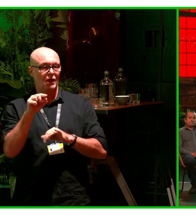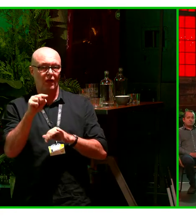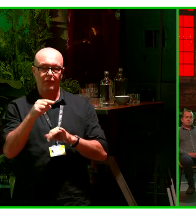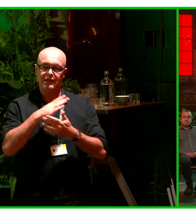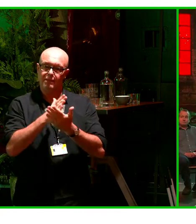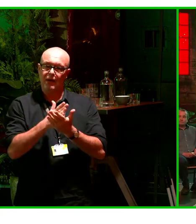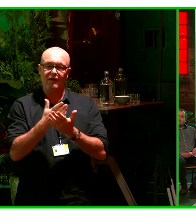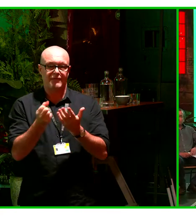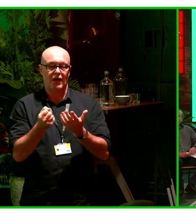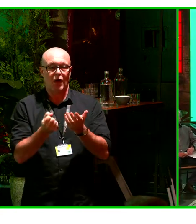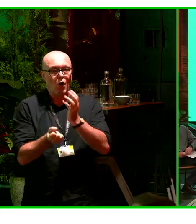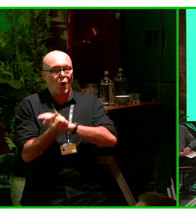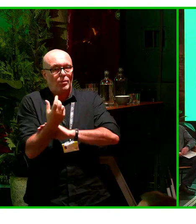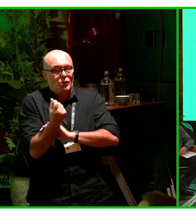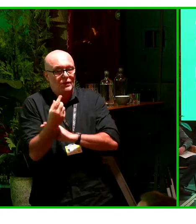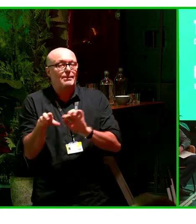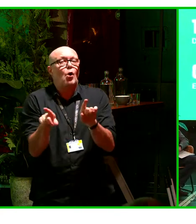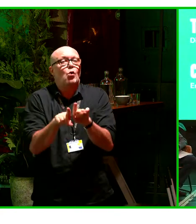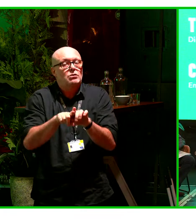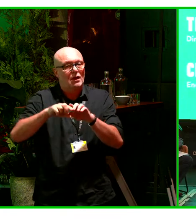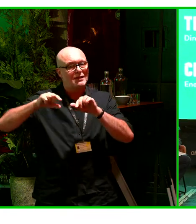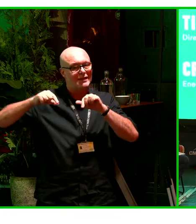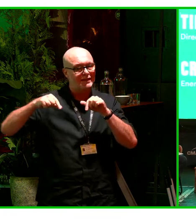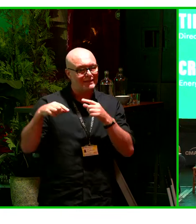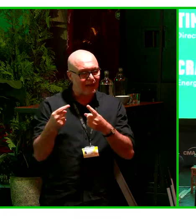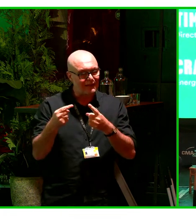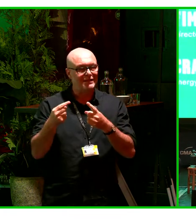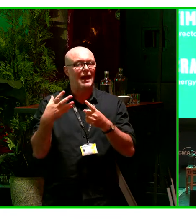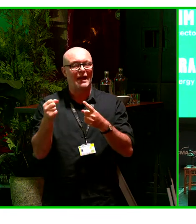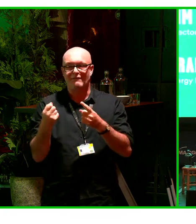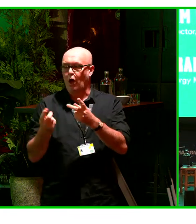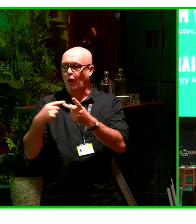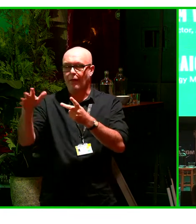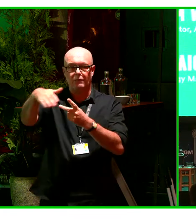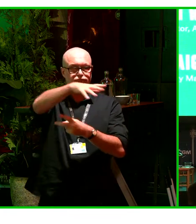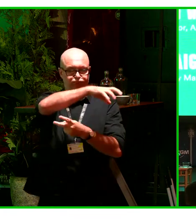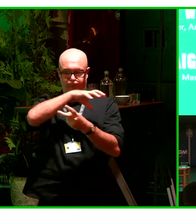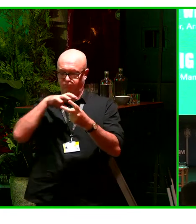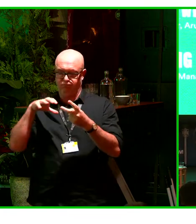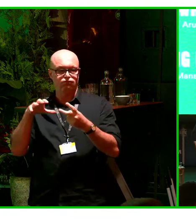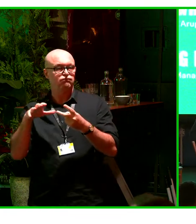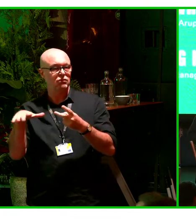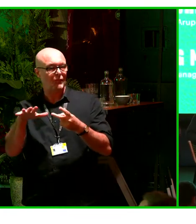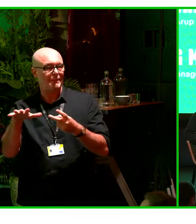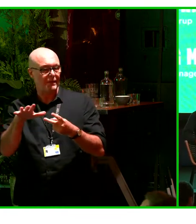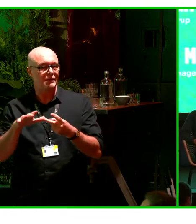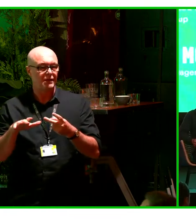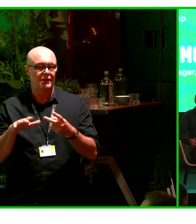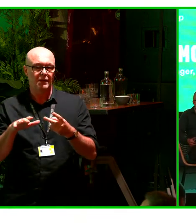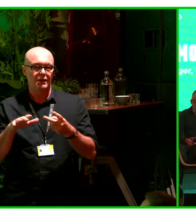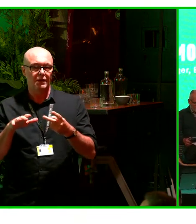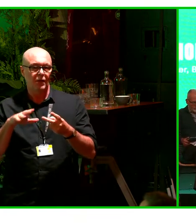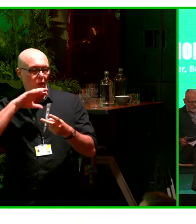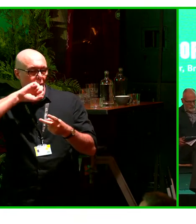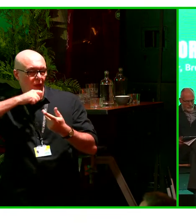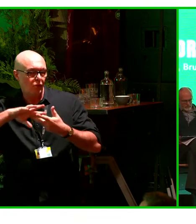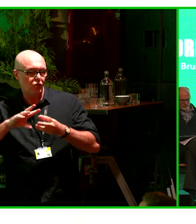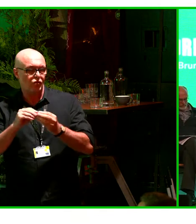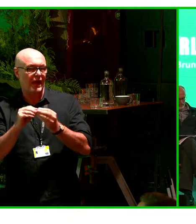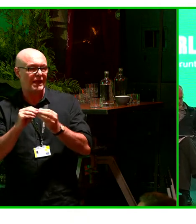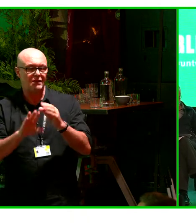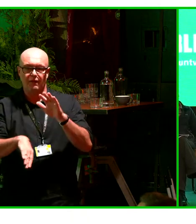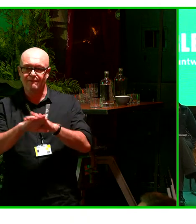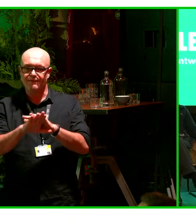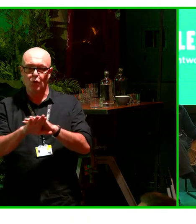of our opportunity and our challenge. And then we have a series of other buildings around the curtilage of the park that will create the Mayfield